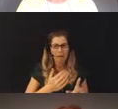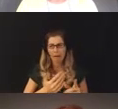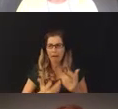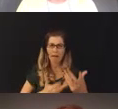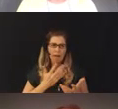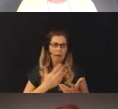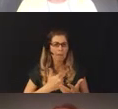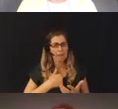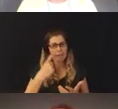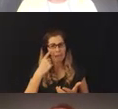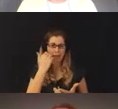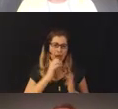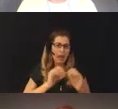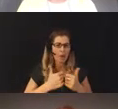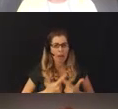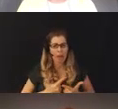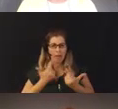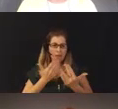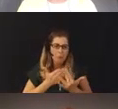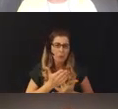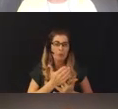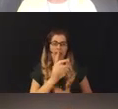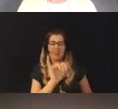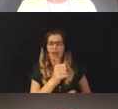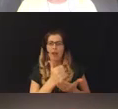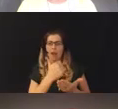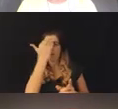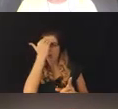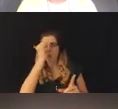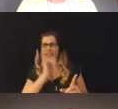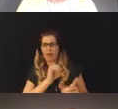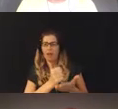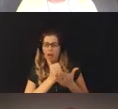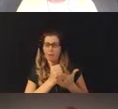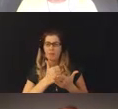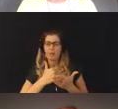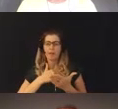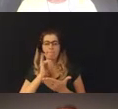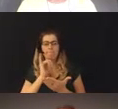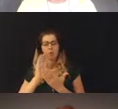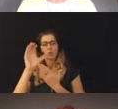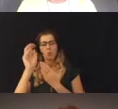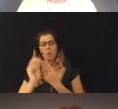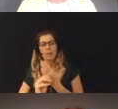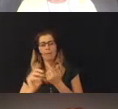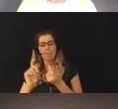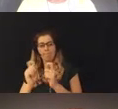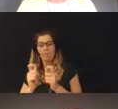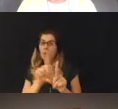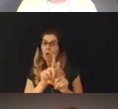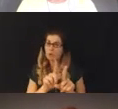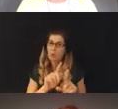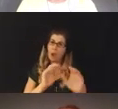mode than I would a different student, right? So this allows me to cater not only the curriculum, but how I engage with students, how I address behaviors,